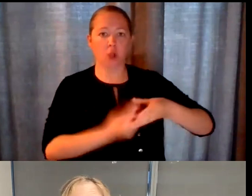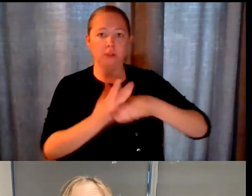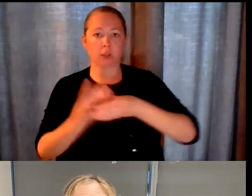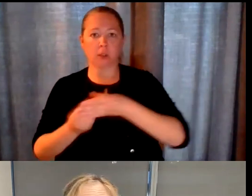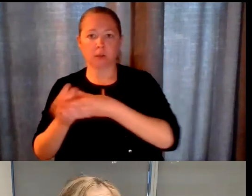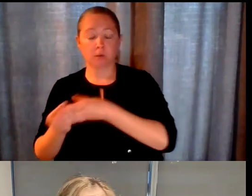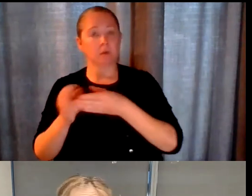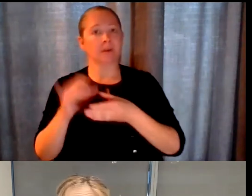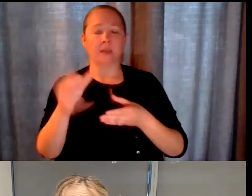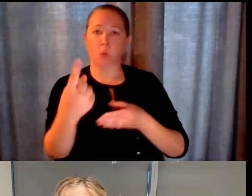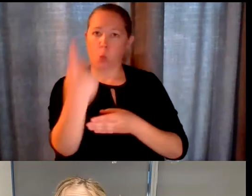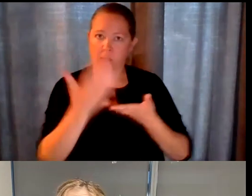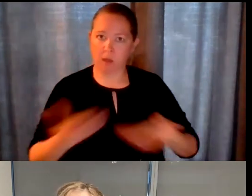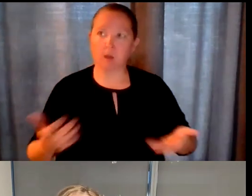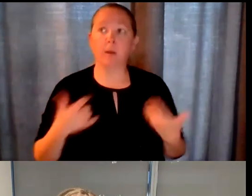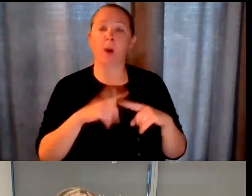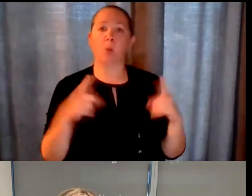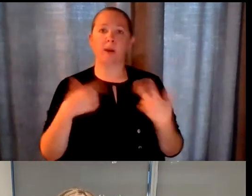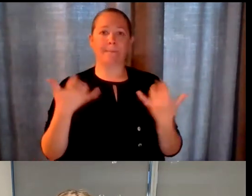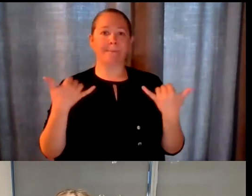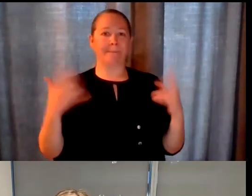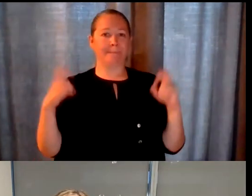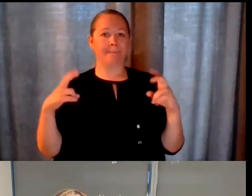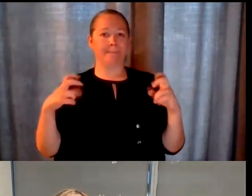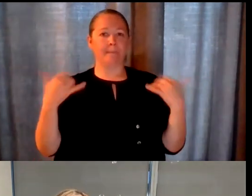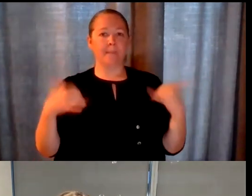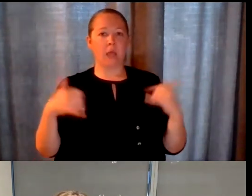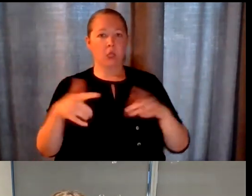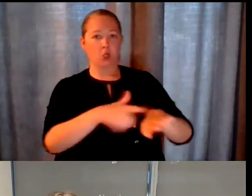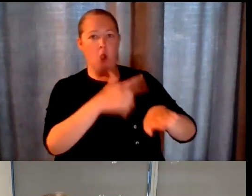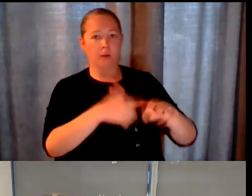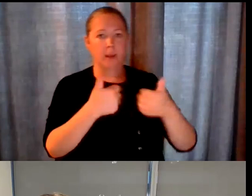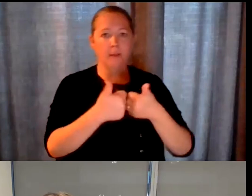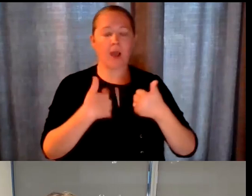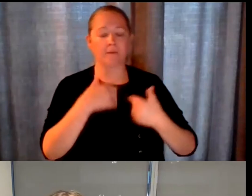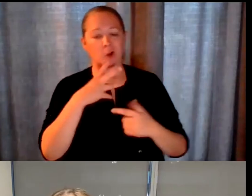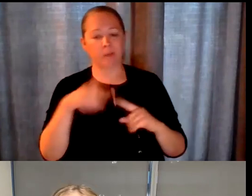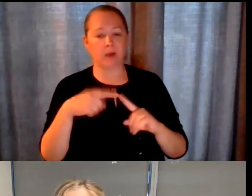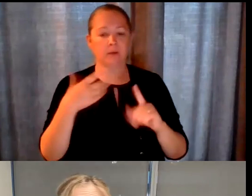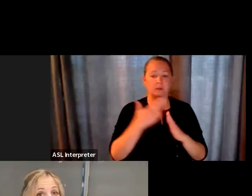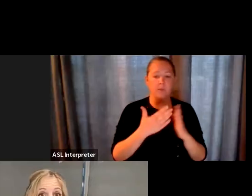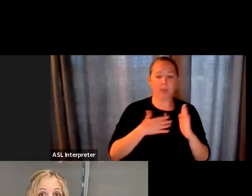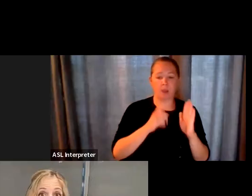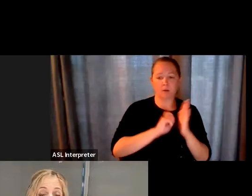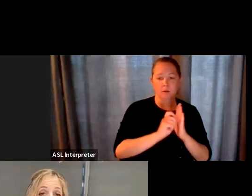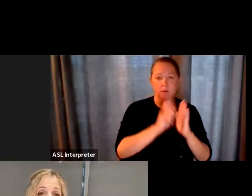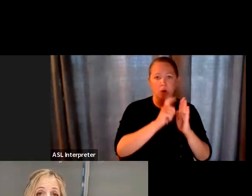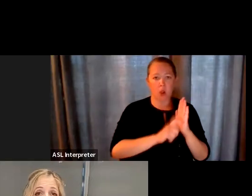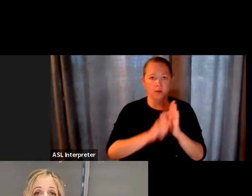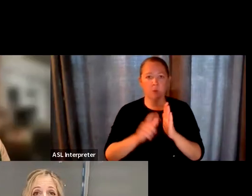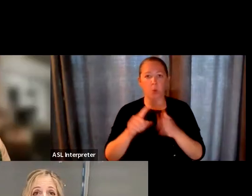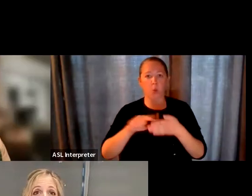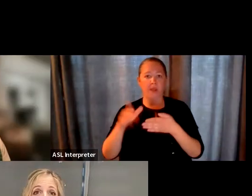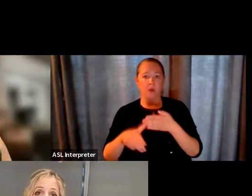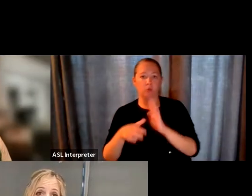thing. We are playing the long game though. And I've talked about this in some of my columns and weekend review, but I'll say it again. We actually